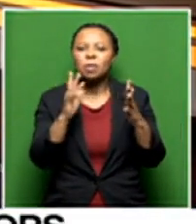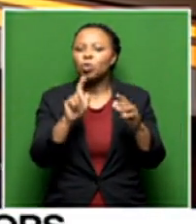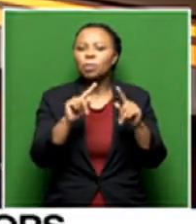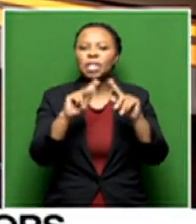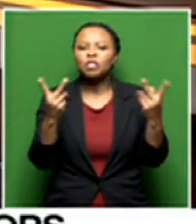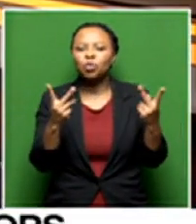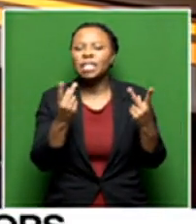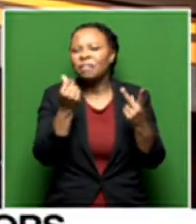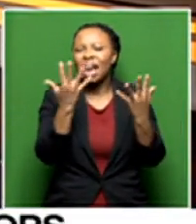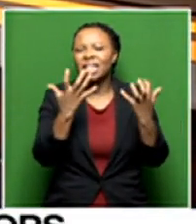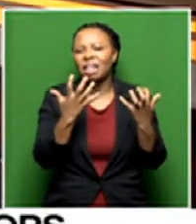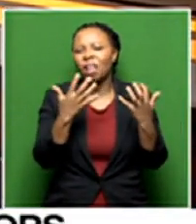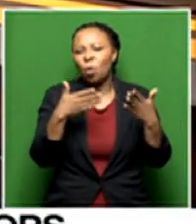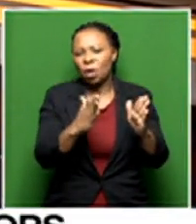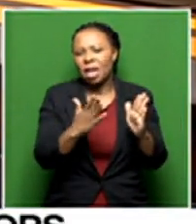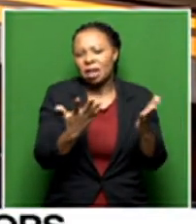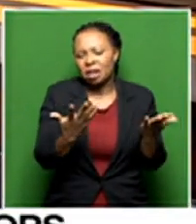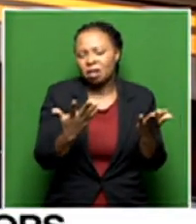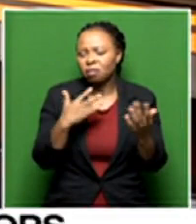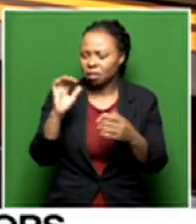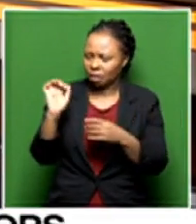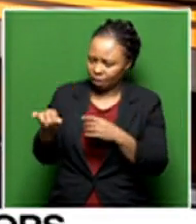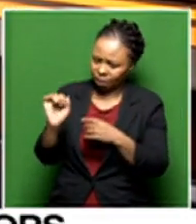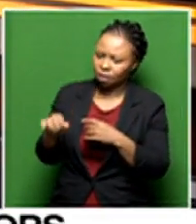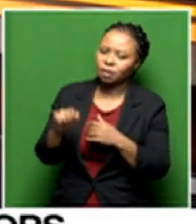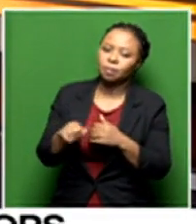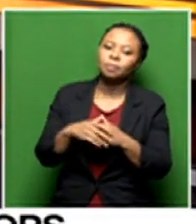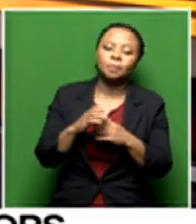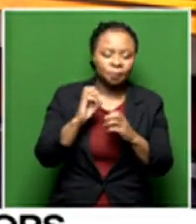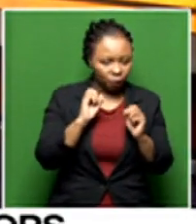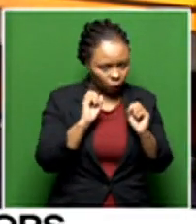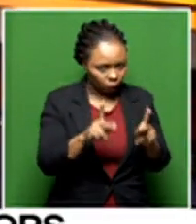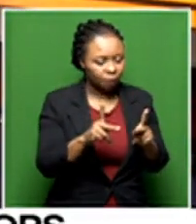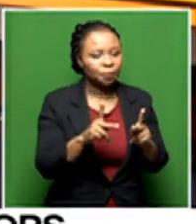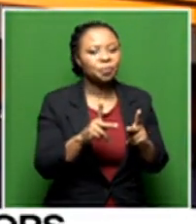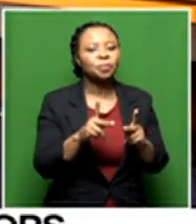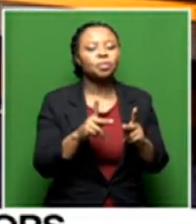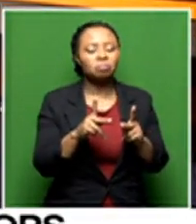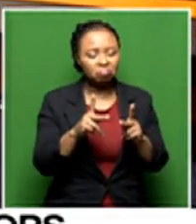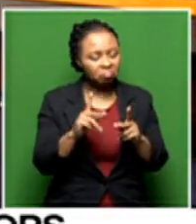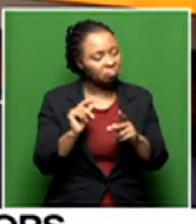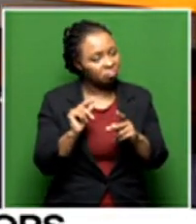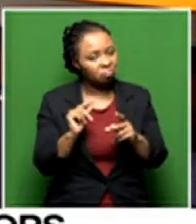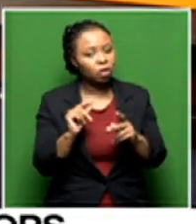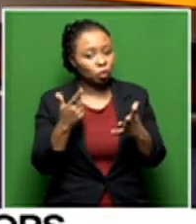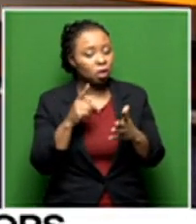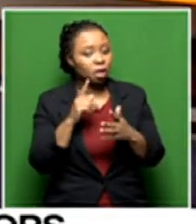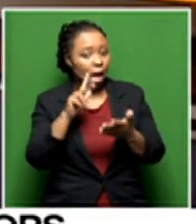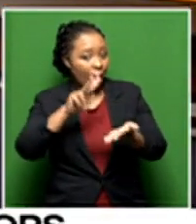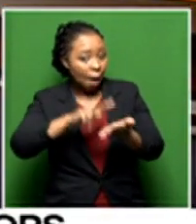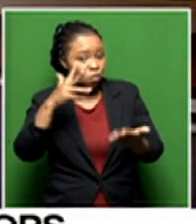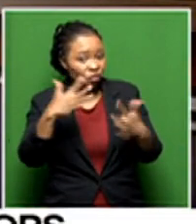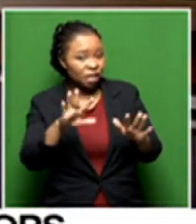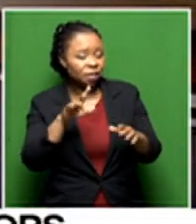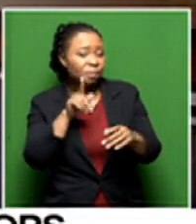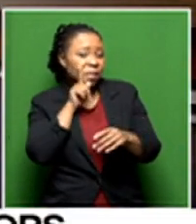in the financial sense. Yes. Okay. So I take it this was tested and approved,